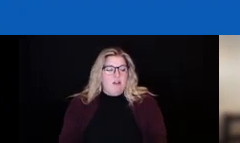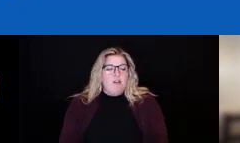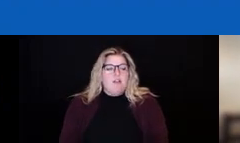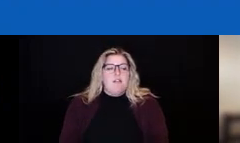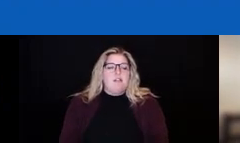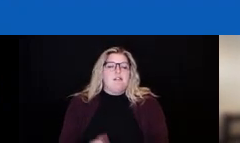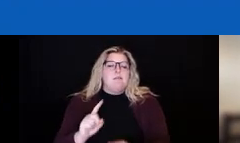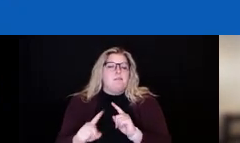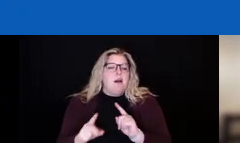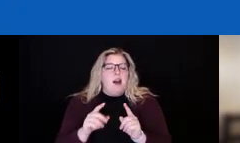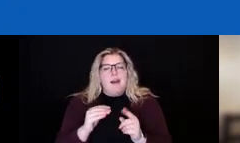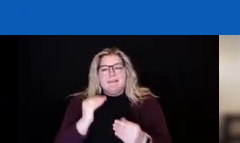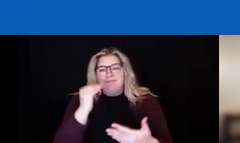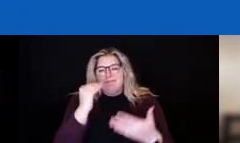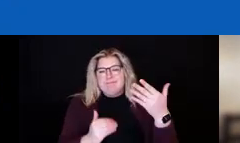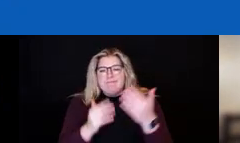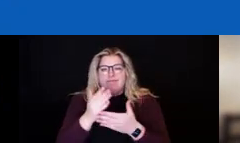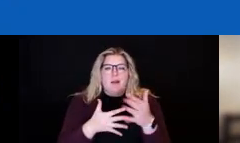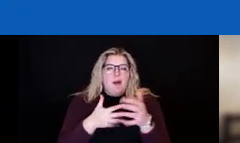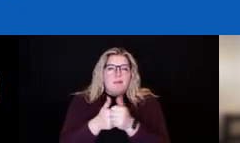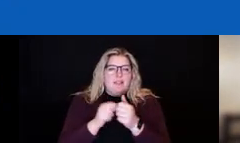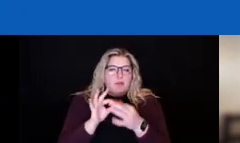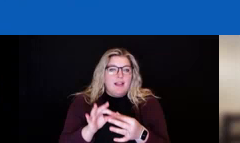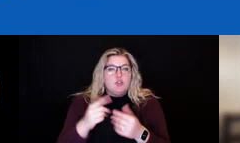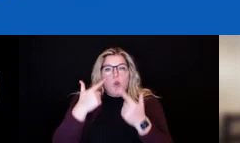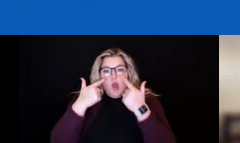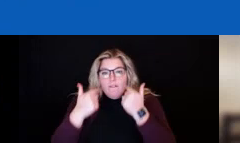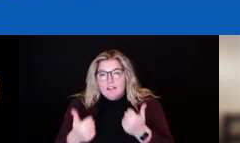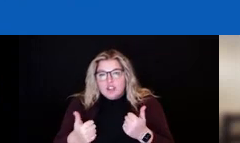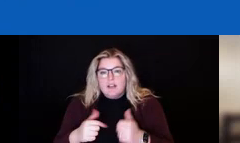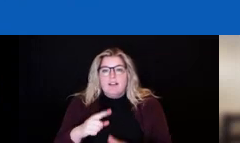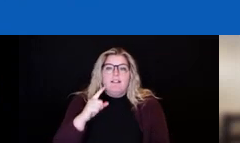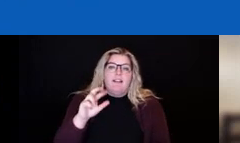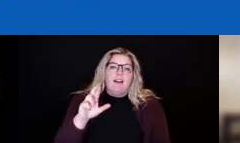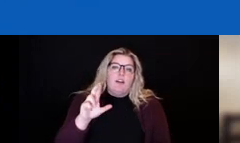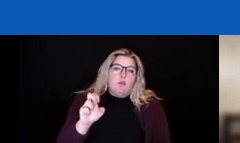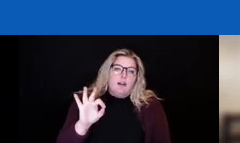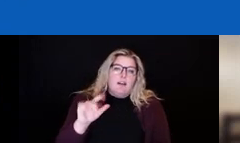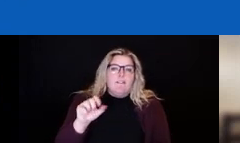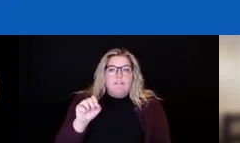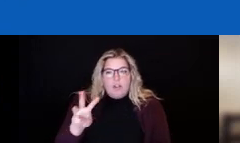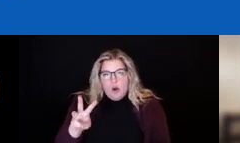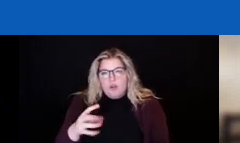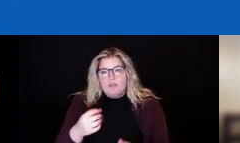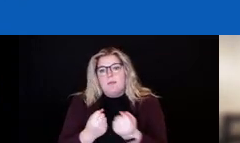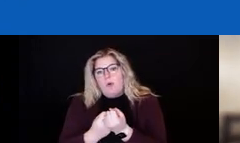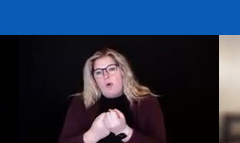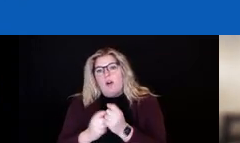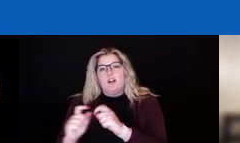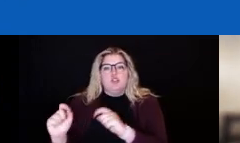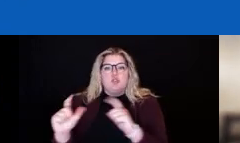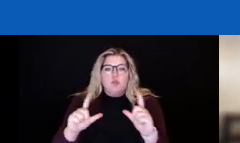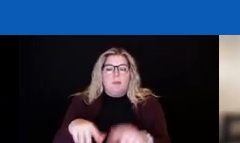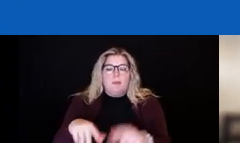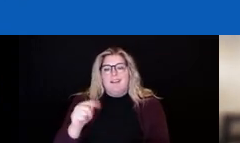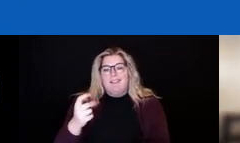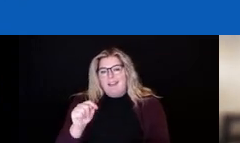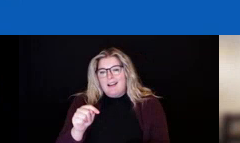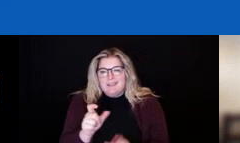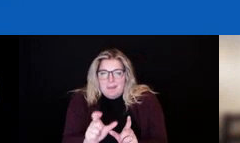some updates for low vision, things like reflow to support browser zooming, text spacing,